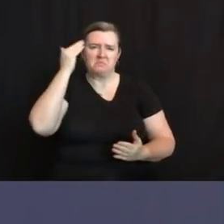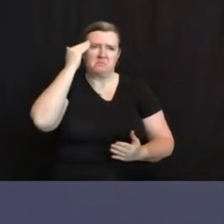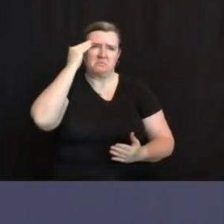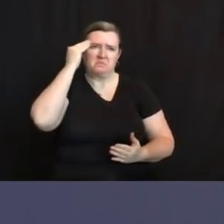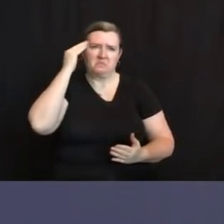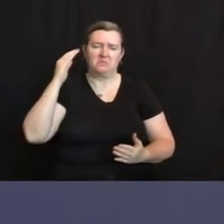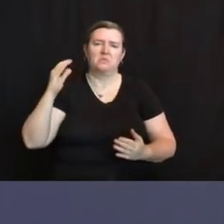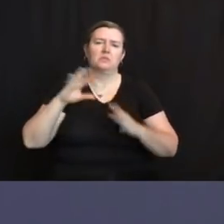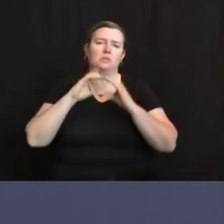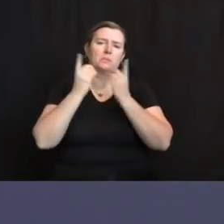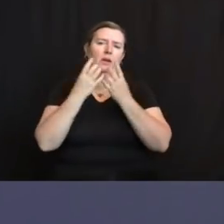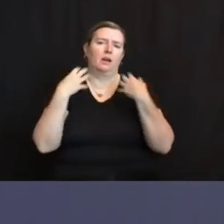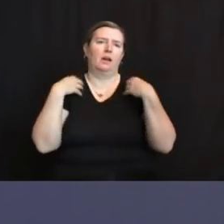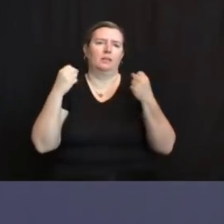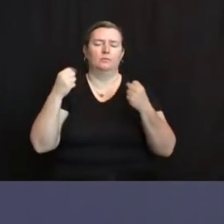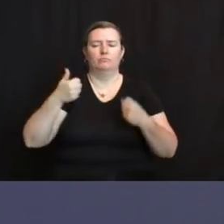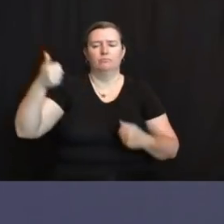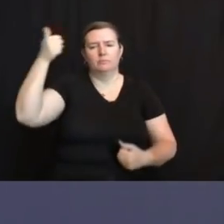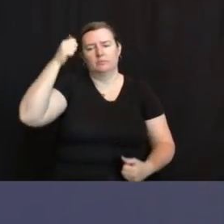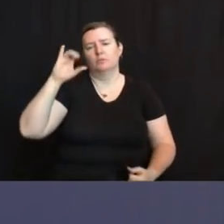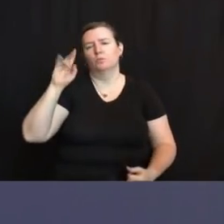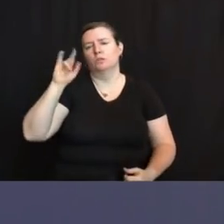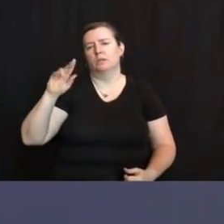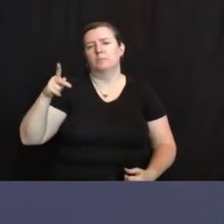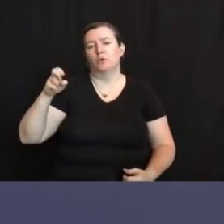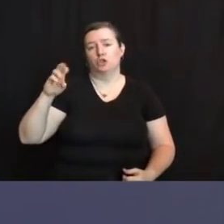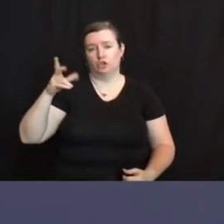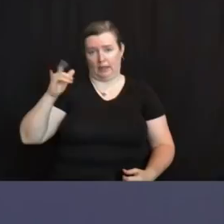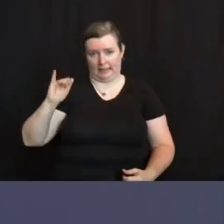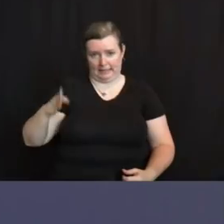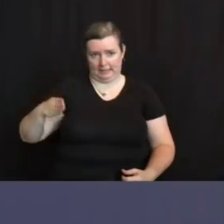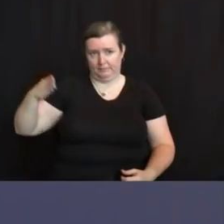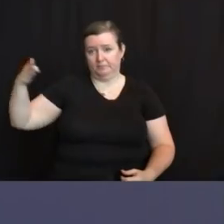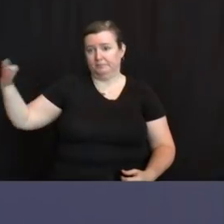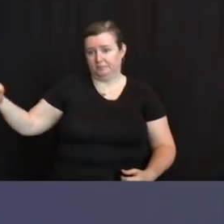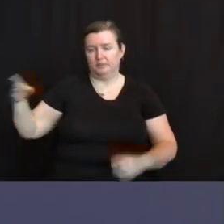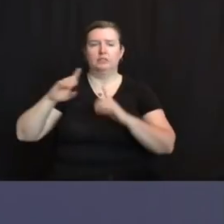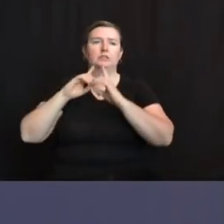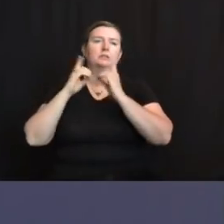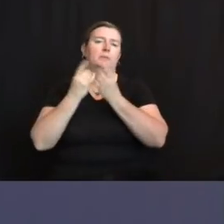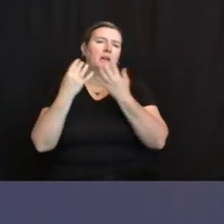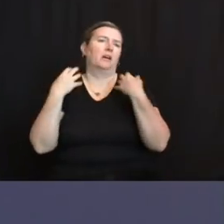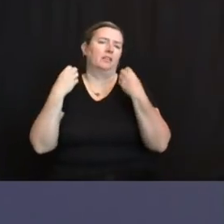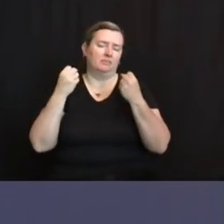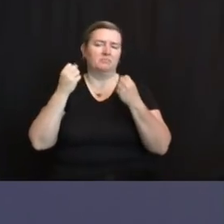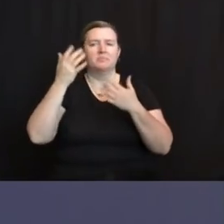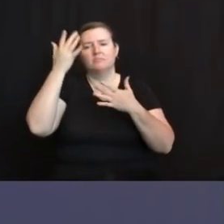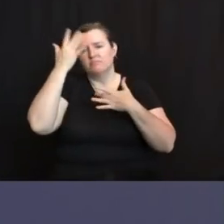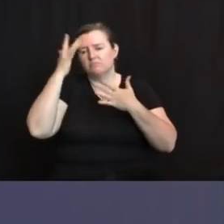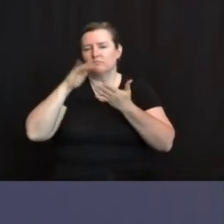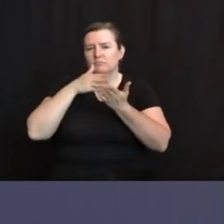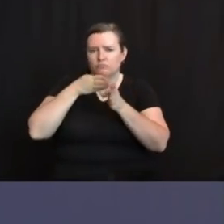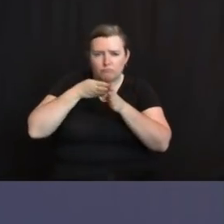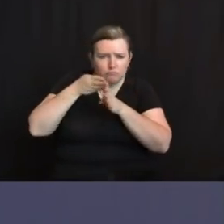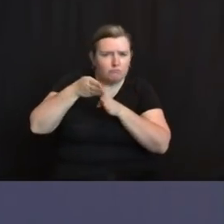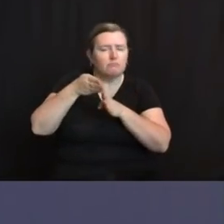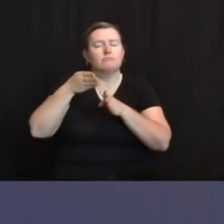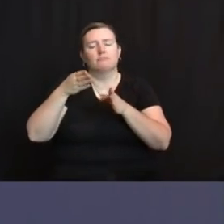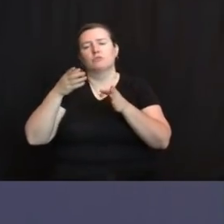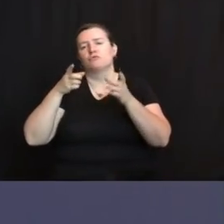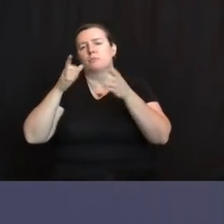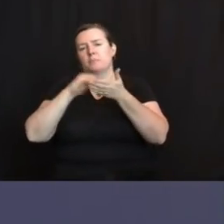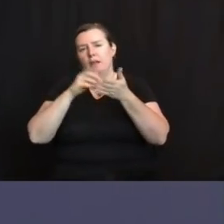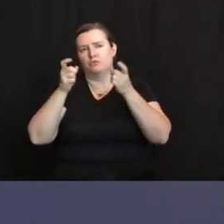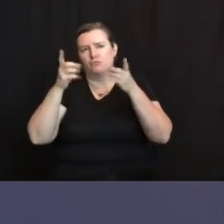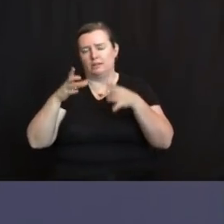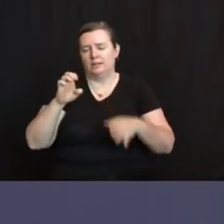Judy Persicelli. Judy. To her right, the Department of Health's Communicable Disease Service Medical Director, Dr. Ed Lifshitz.